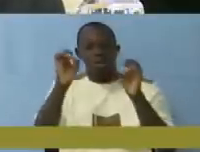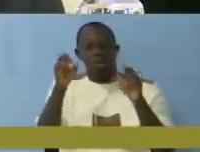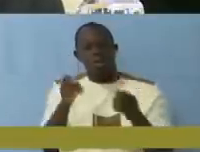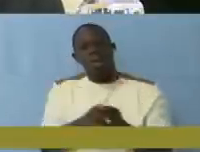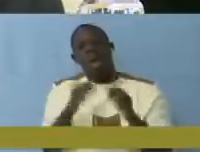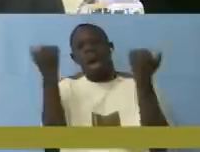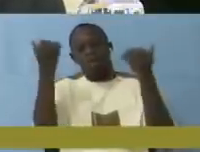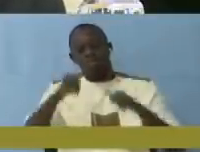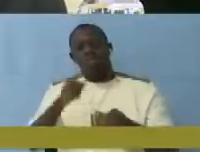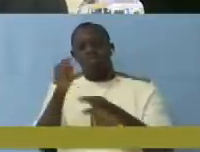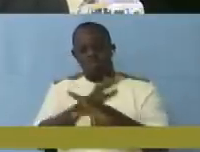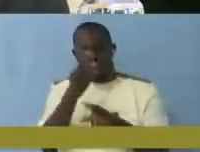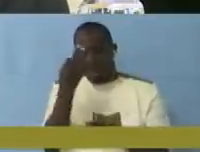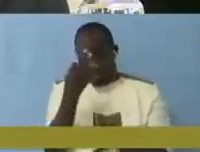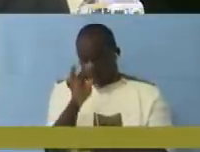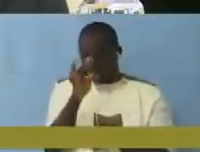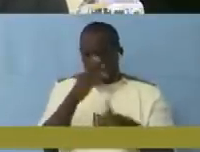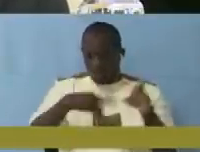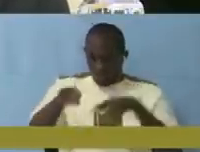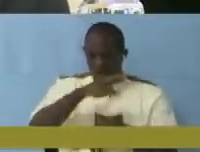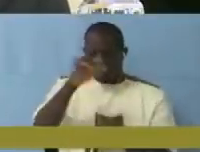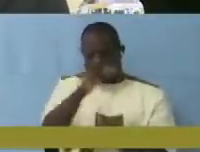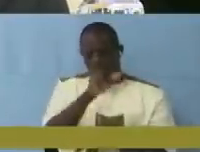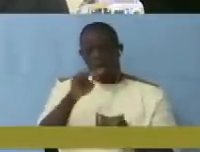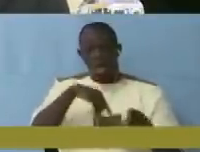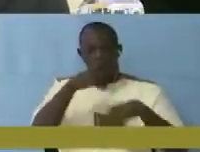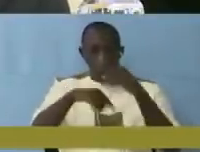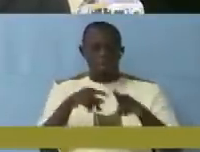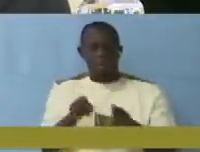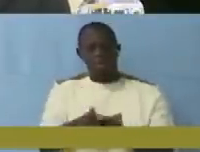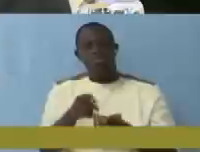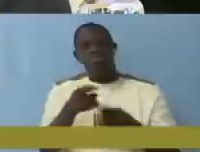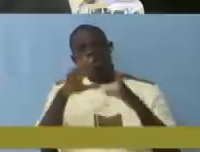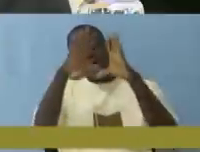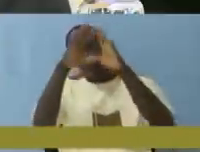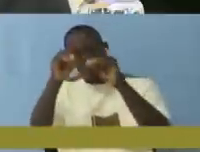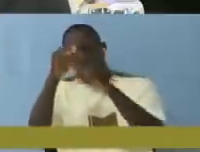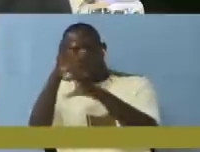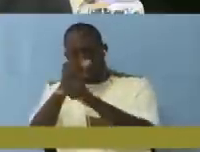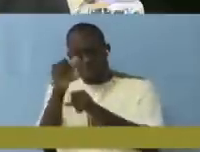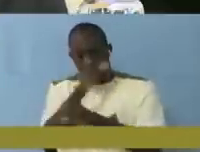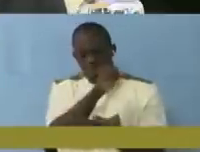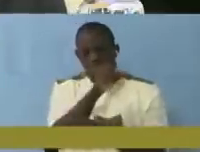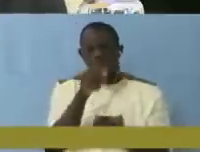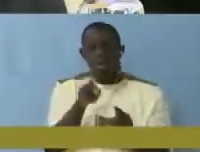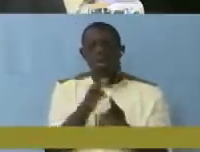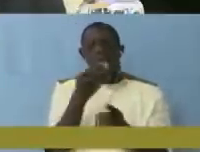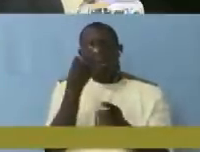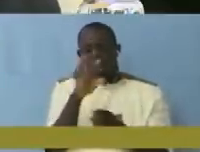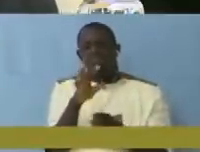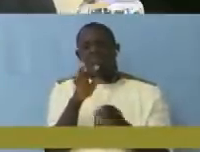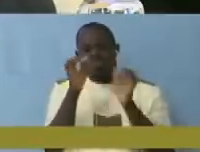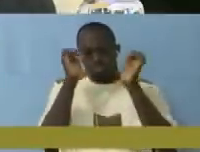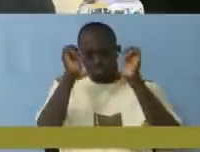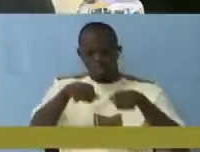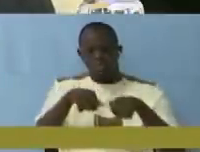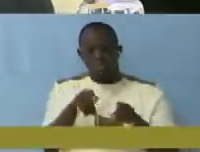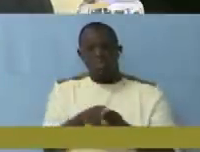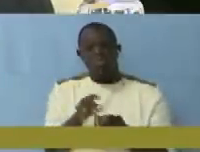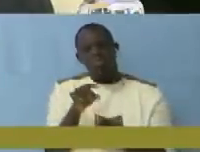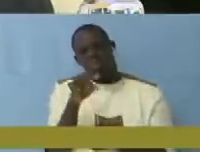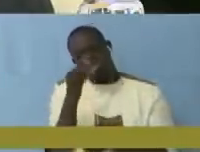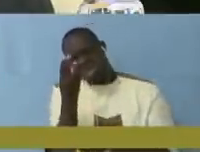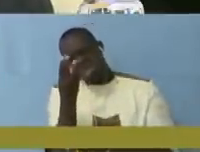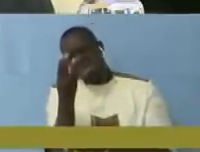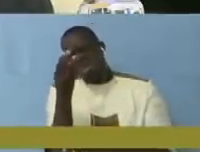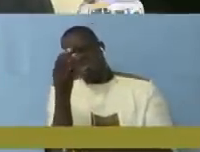if you're coming back to those cross-cutting issues, at some point, if you can, we take